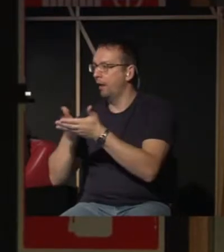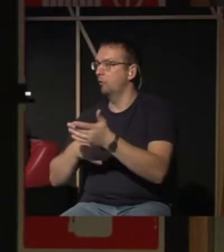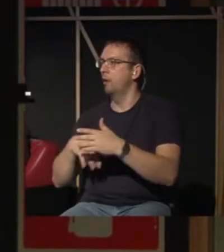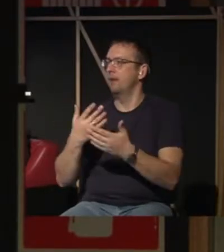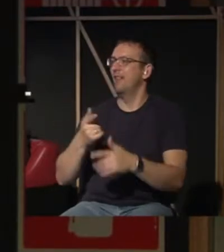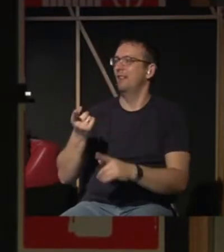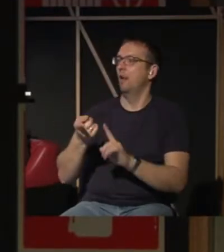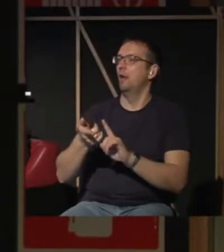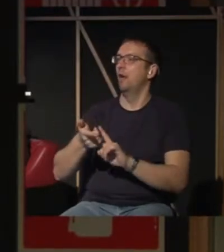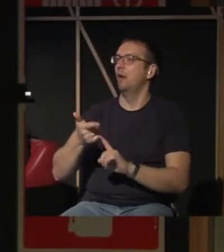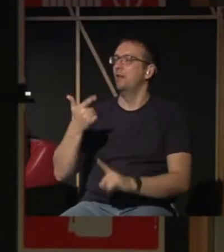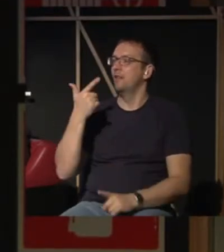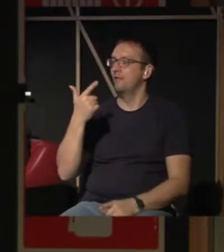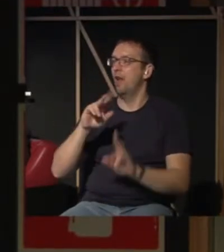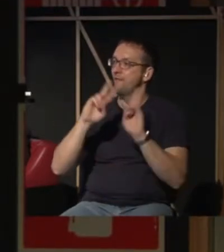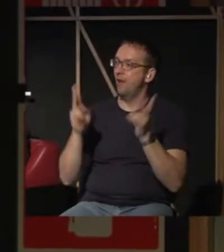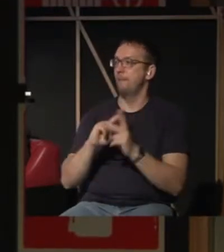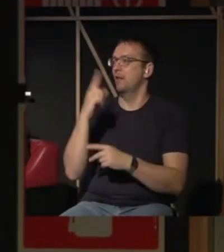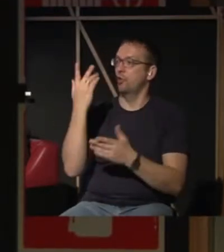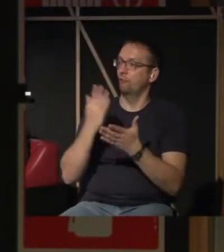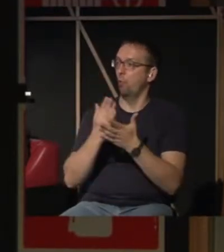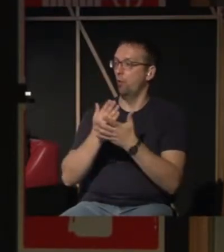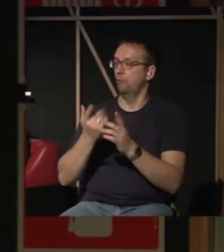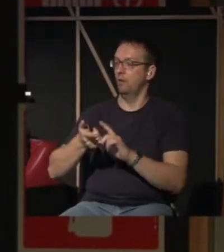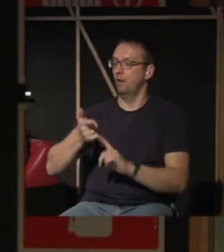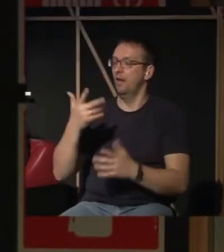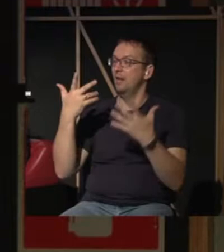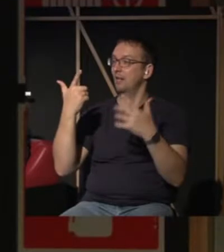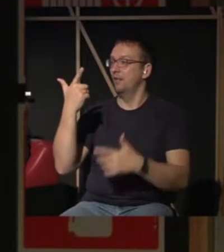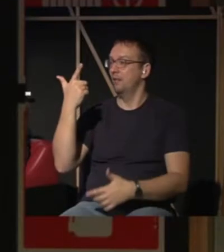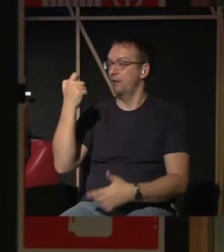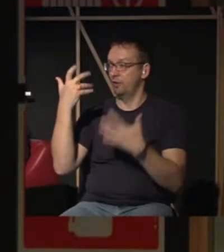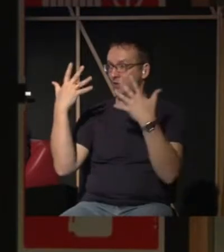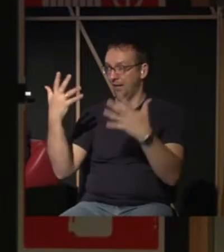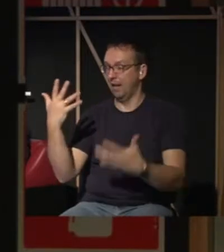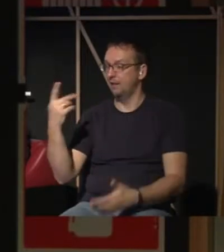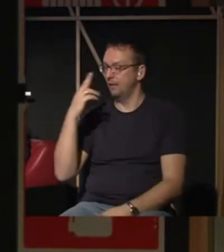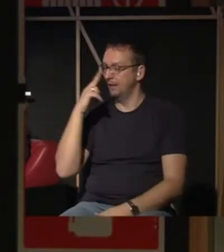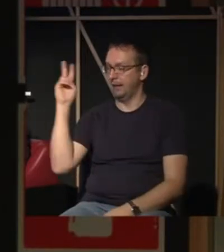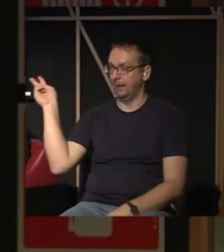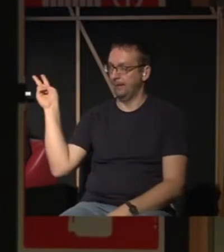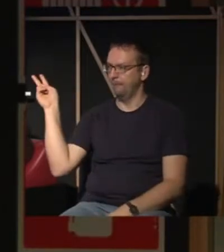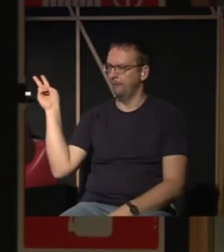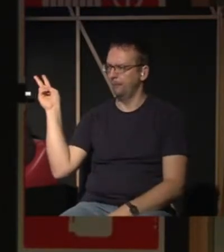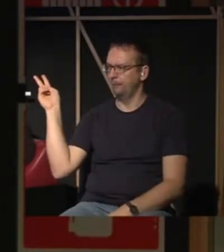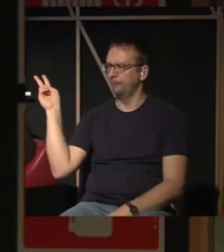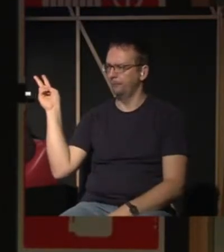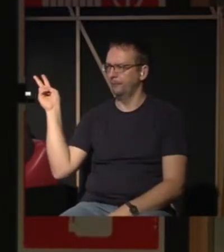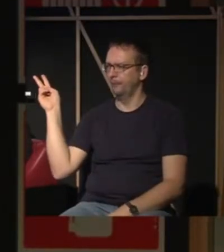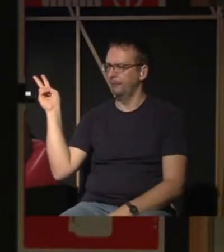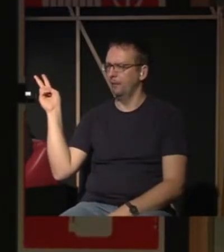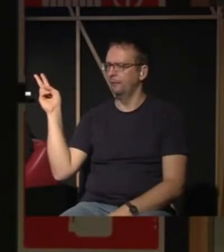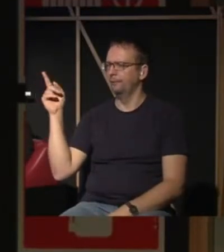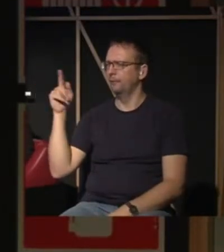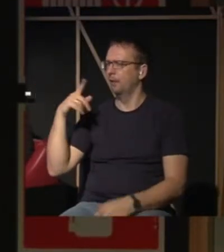So in 2010, and here you have a photo of the 2010 mascot waving at us. We